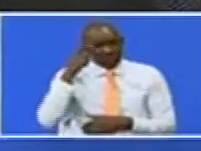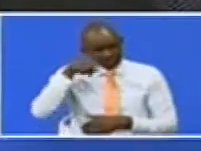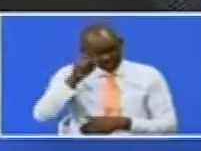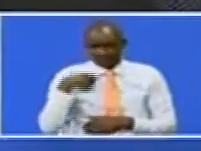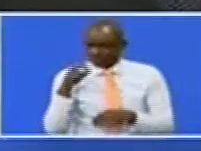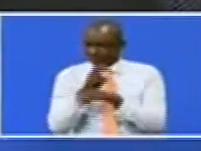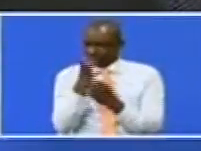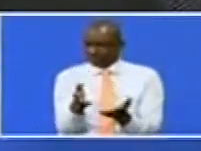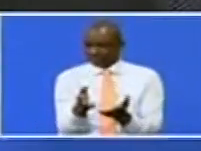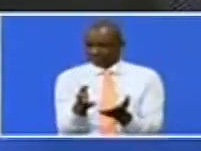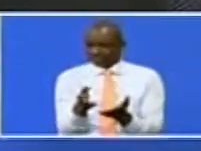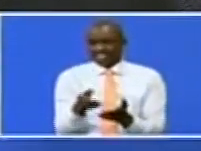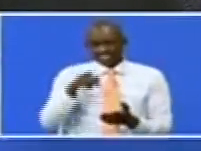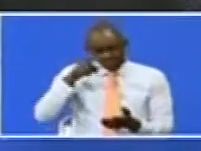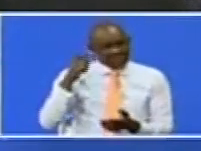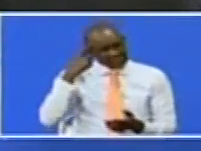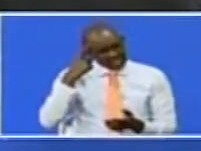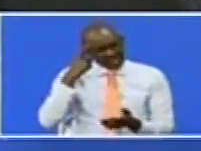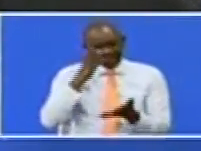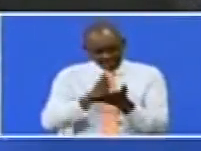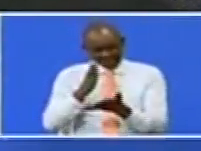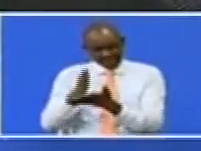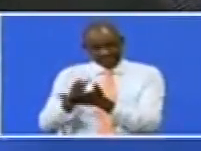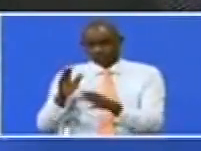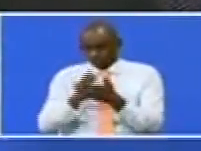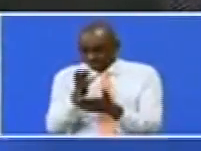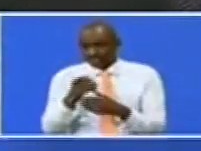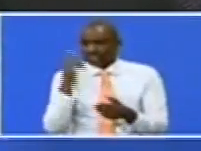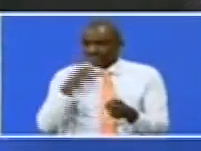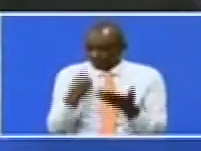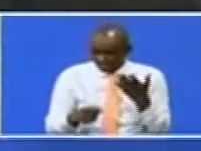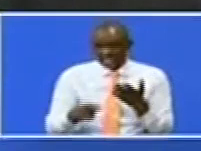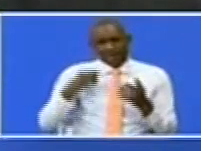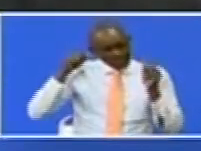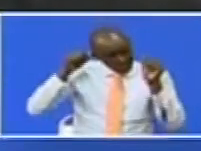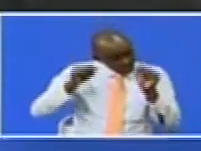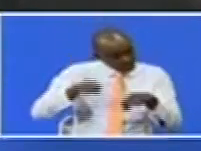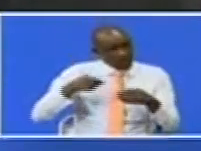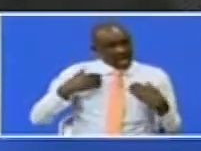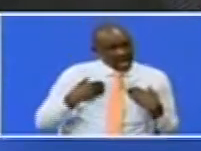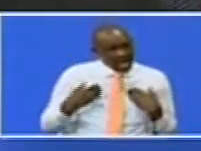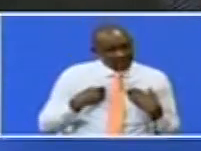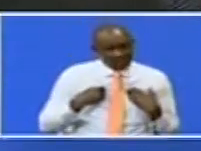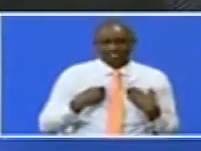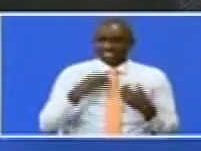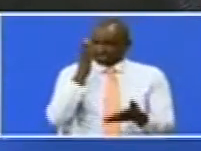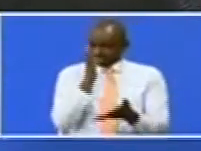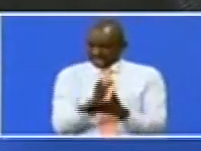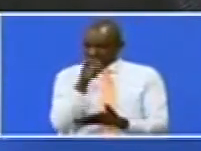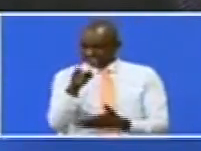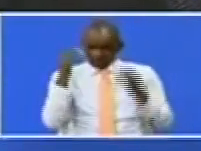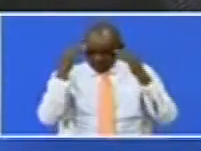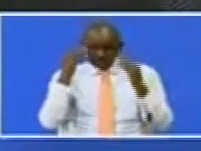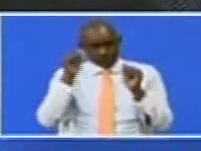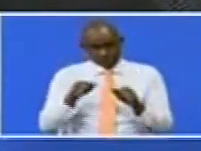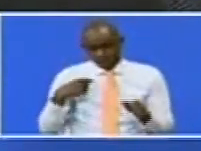observer, having considered the fact, would conclude that there is a possibility that the presiding judge of this court